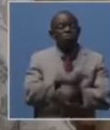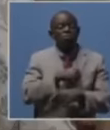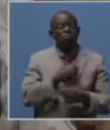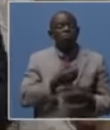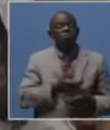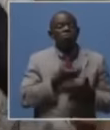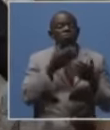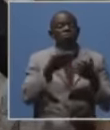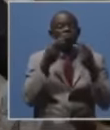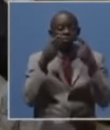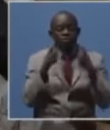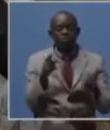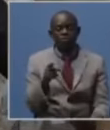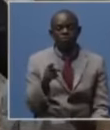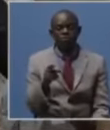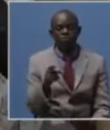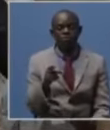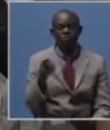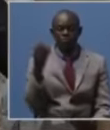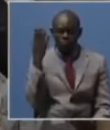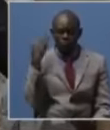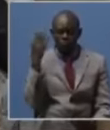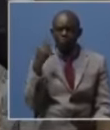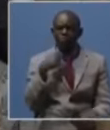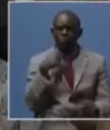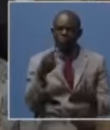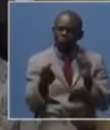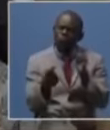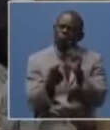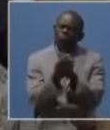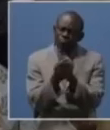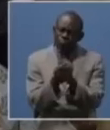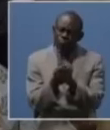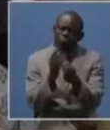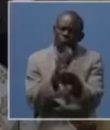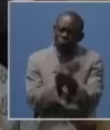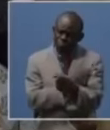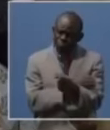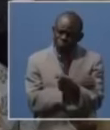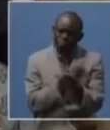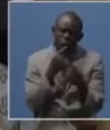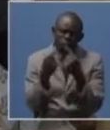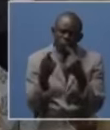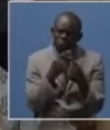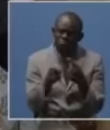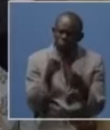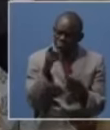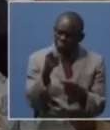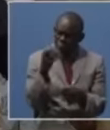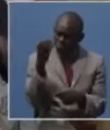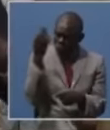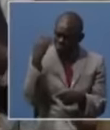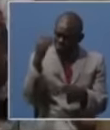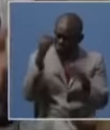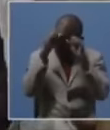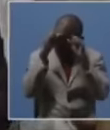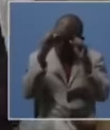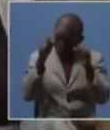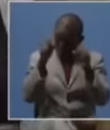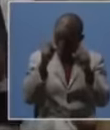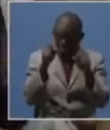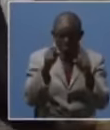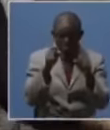and I asked the team to be briefing him, President Lungu, of what is going